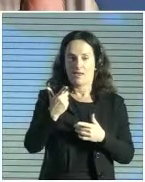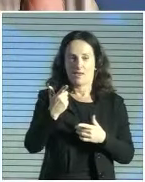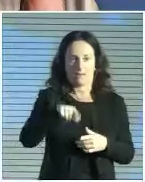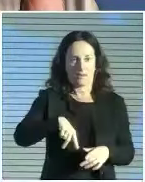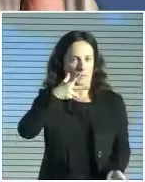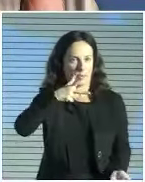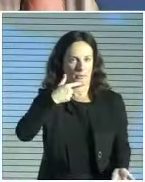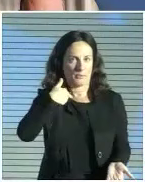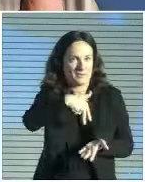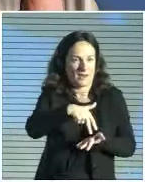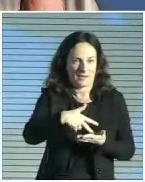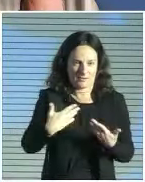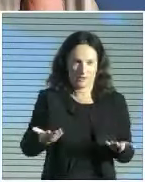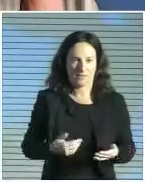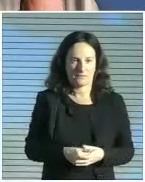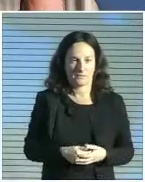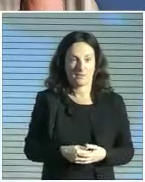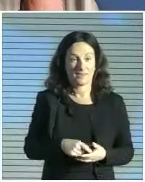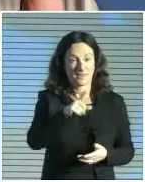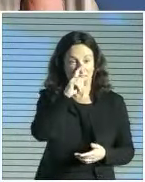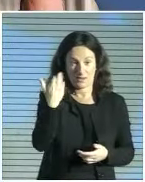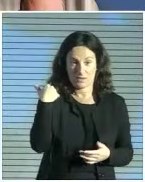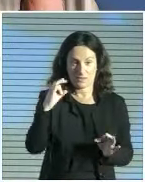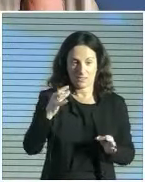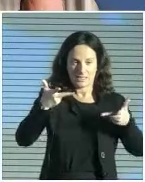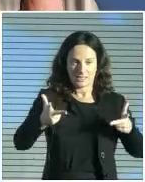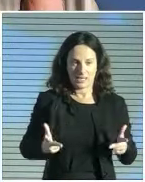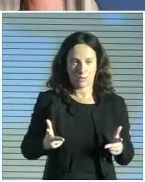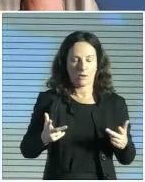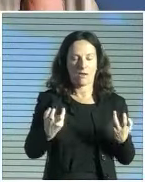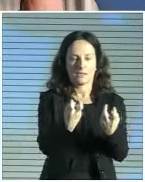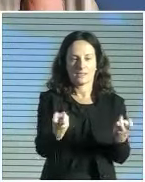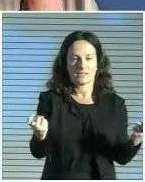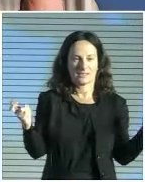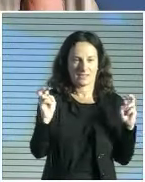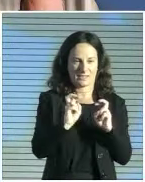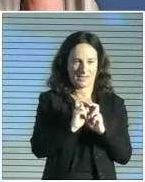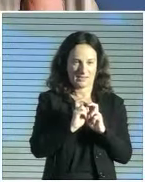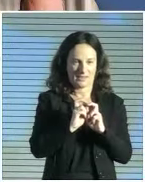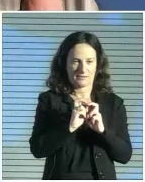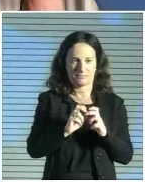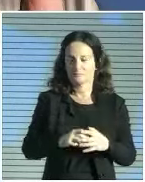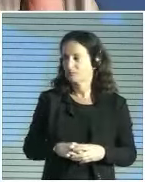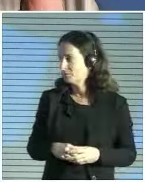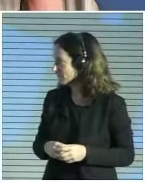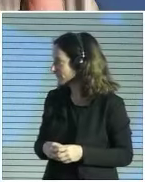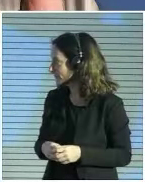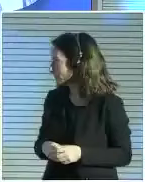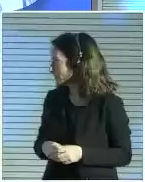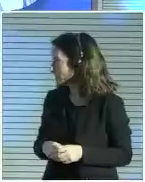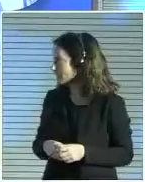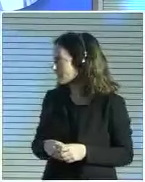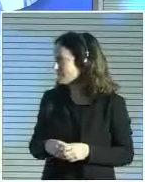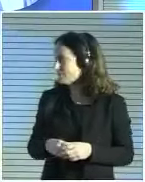remember what Chief Frank said yesterday? We have to sit in a round, otherwise this doesn't happen. We have to simulate the round from this side, and